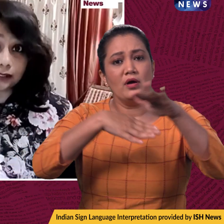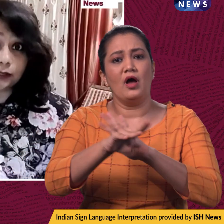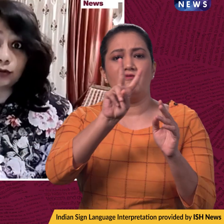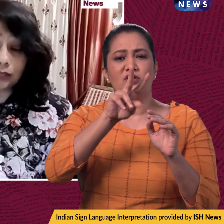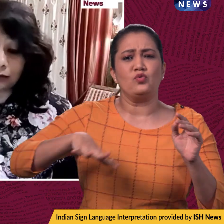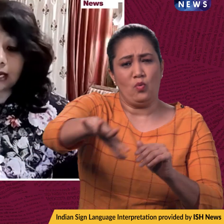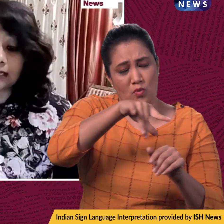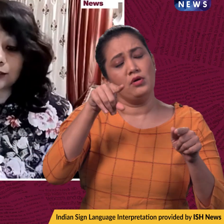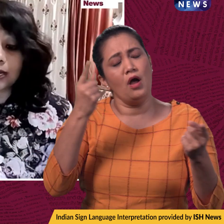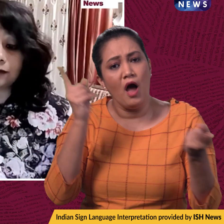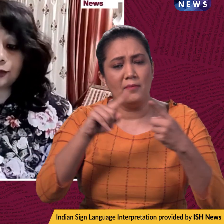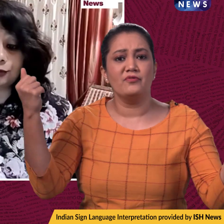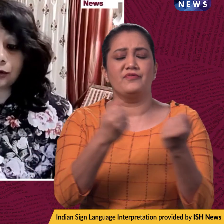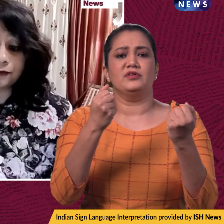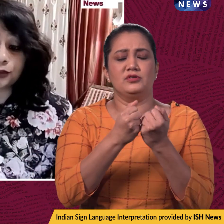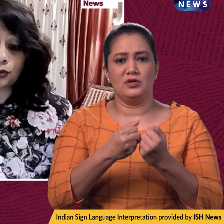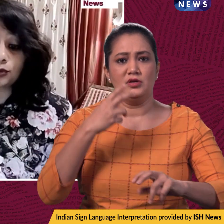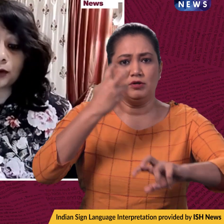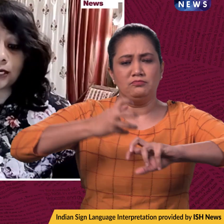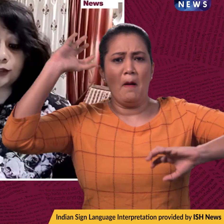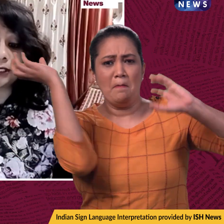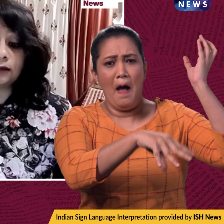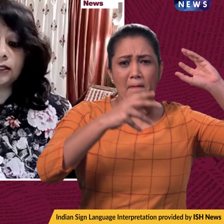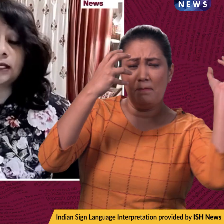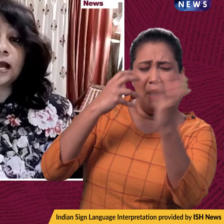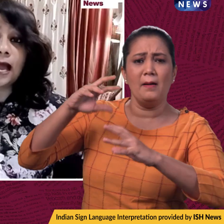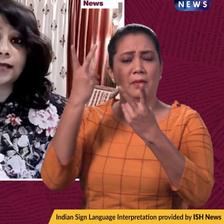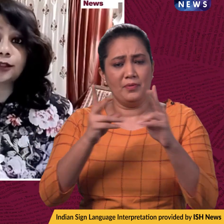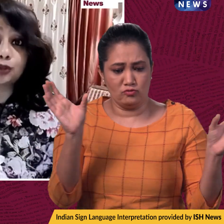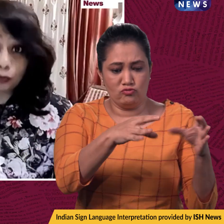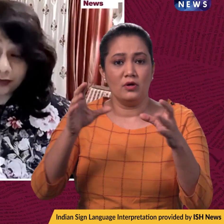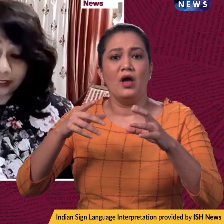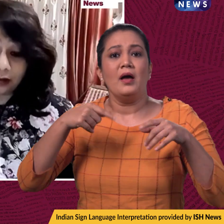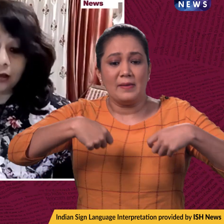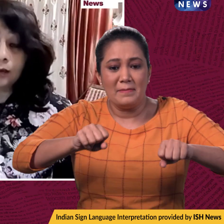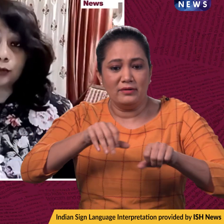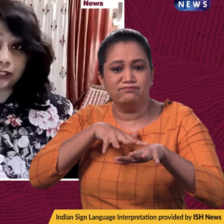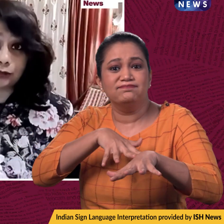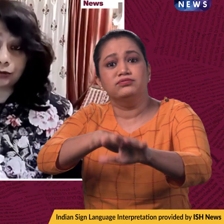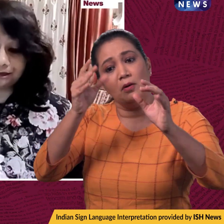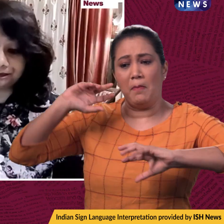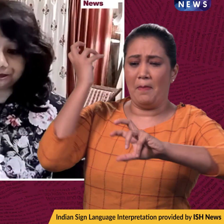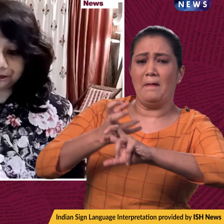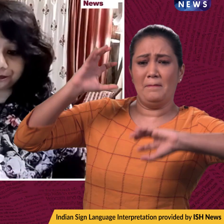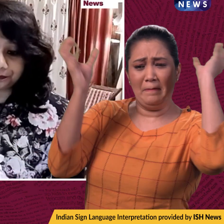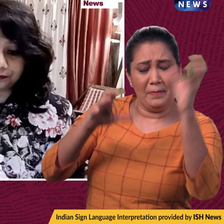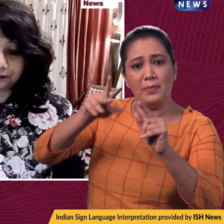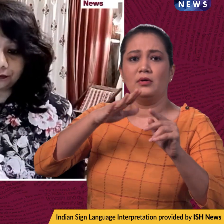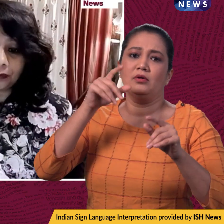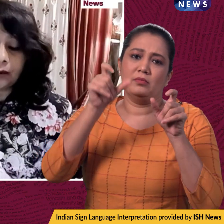Goa's Vasco town as well after stones were allegedly hurled at a two-wheeler procession.